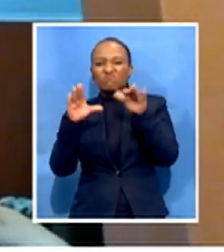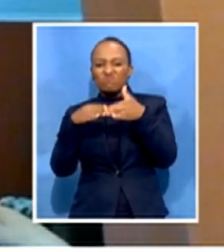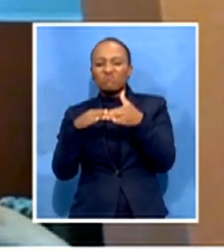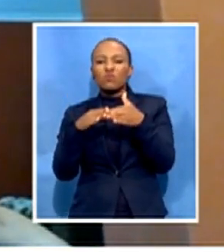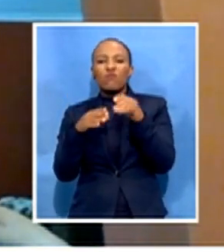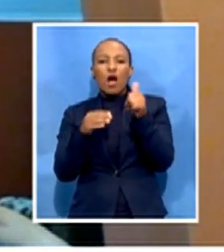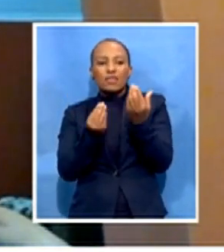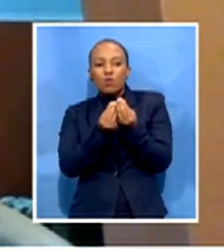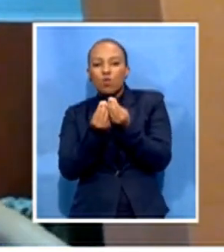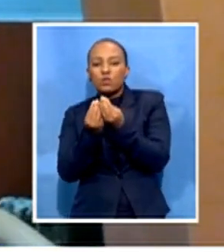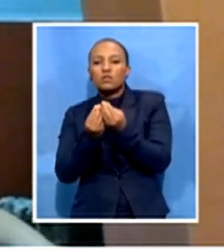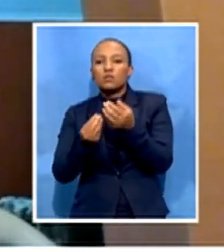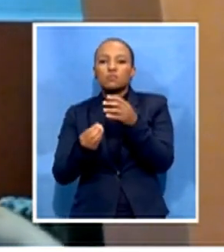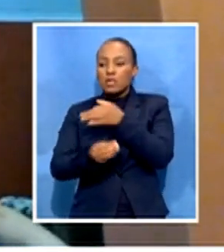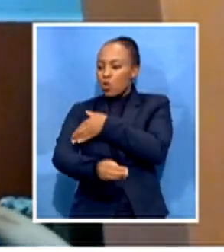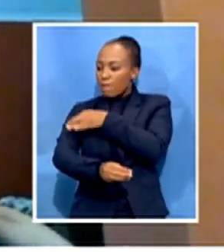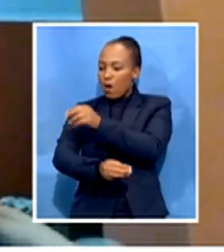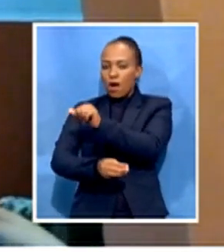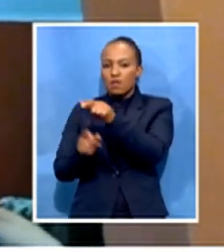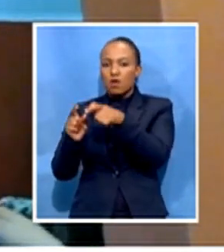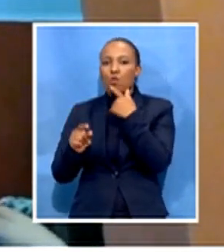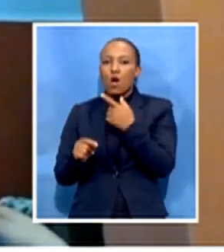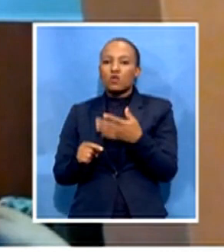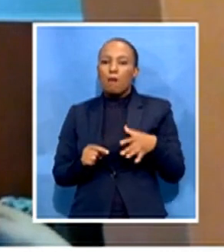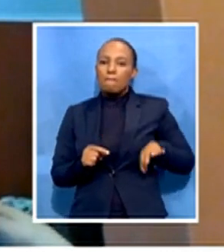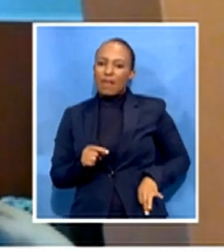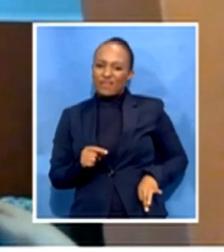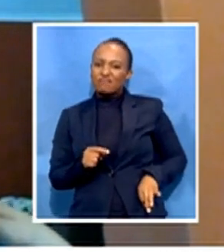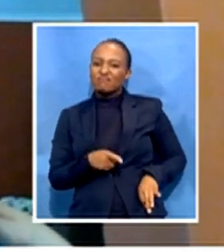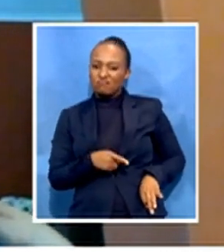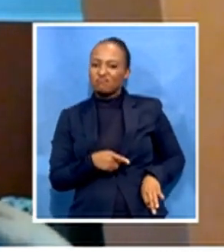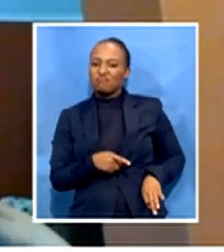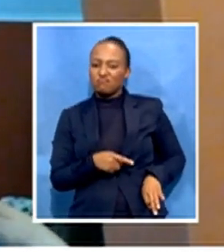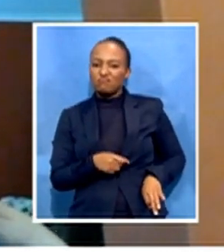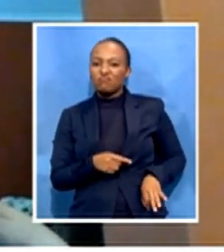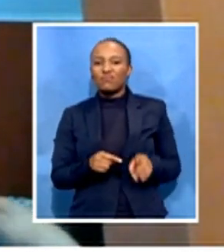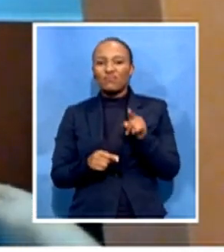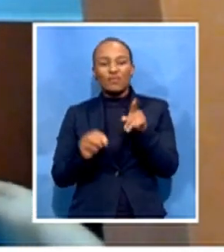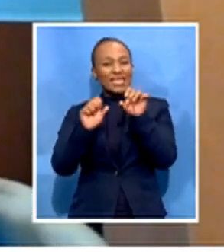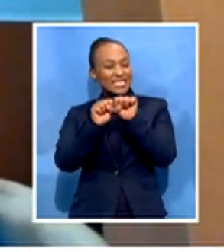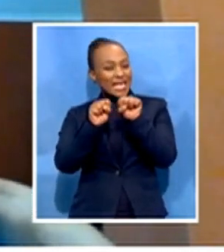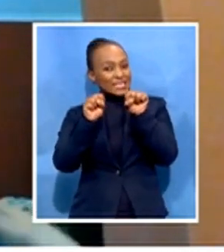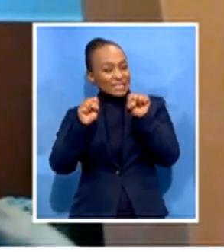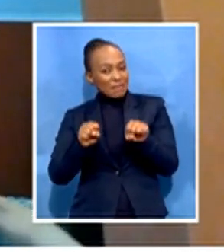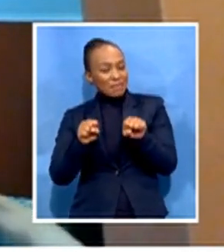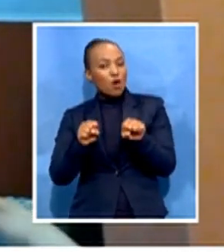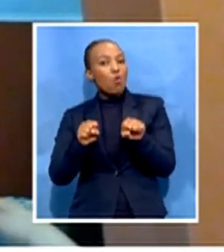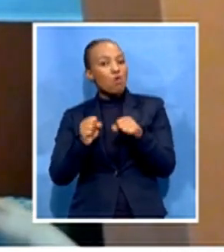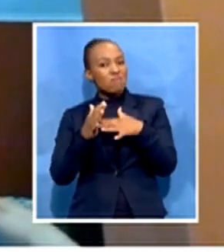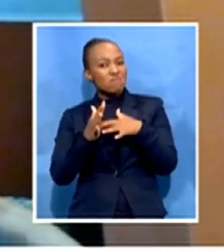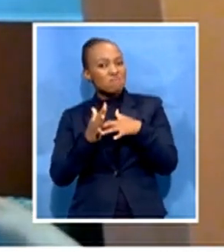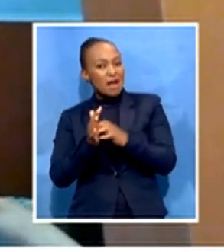they are in the pockets of these people. So the system has been weakened by state capture, but